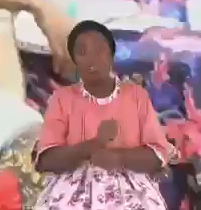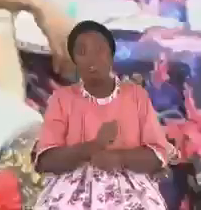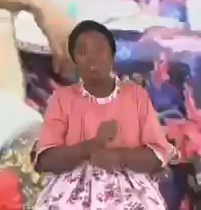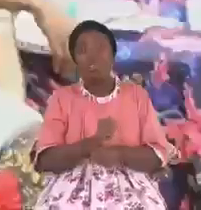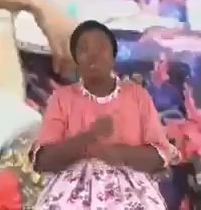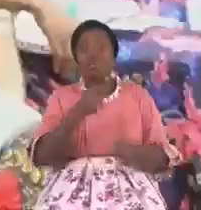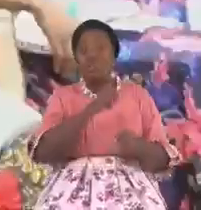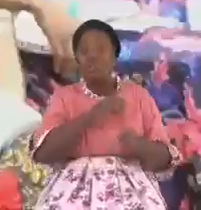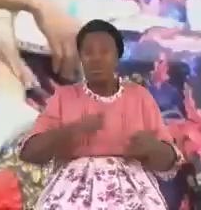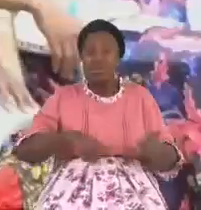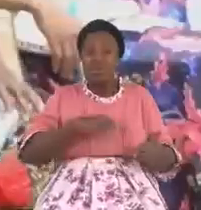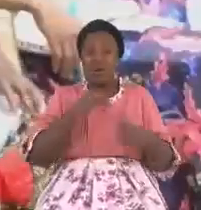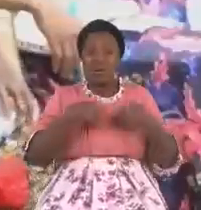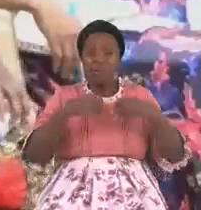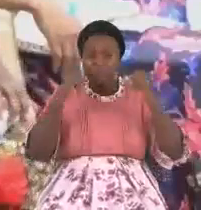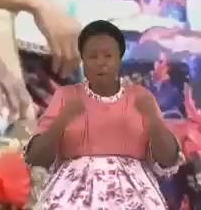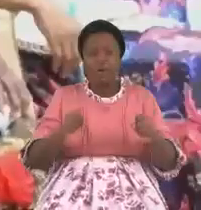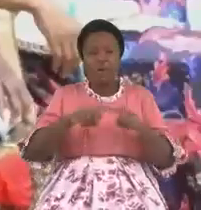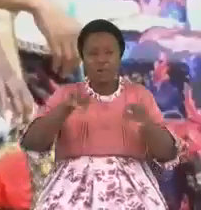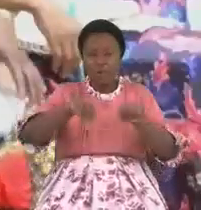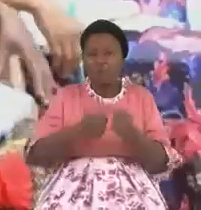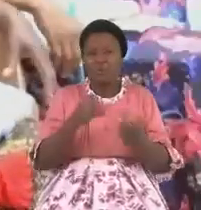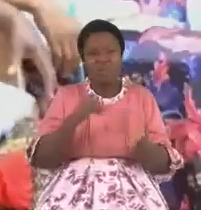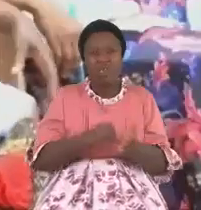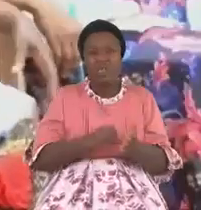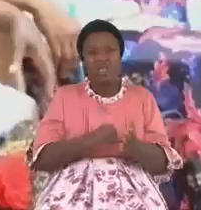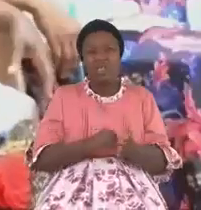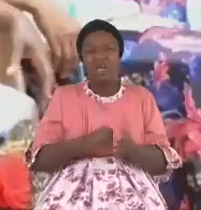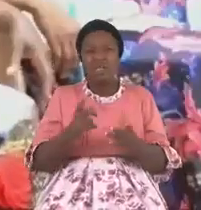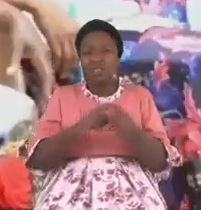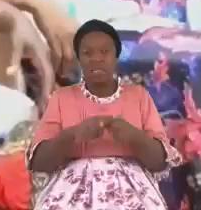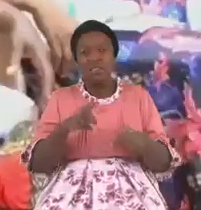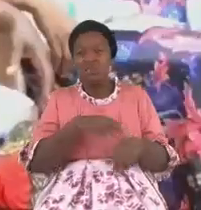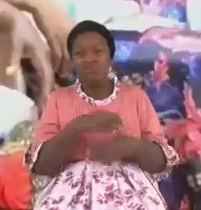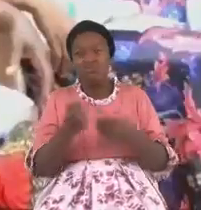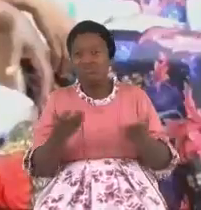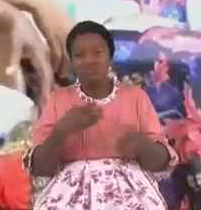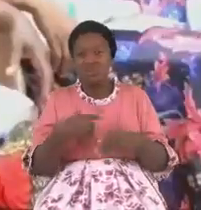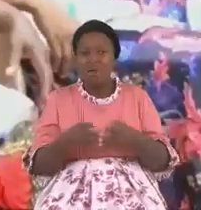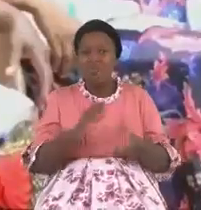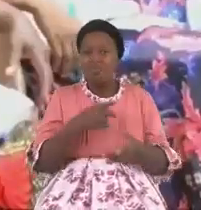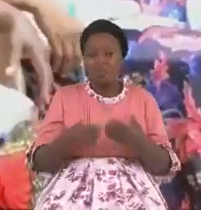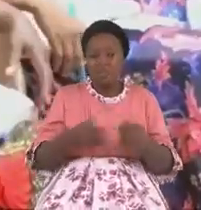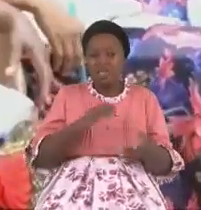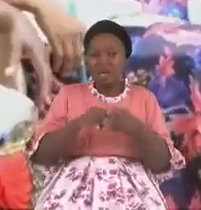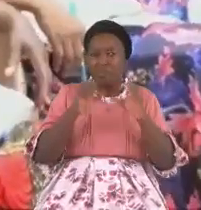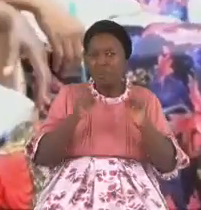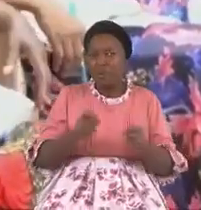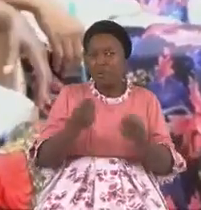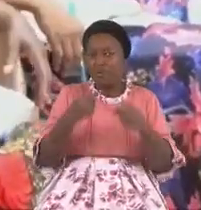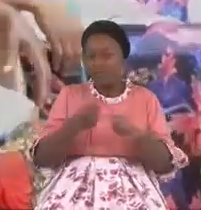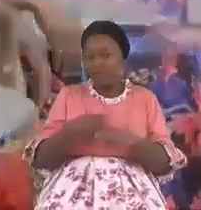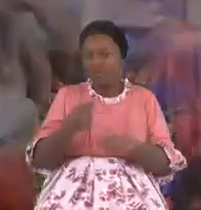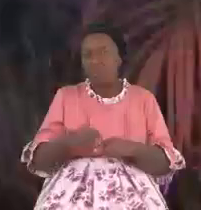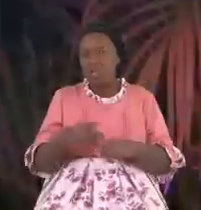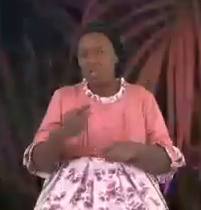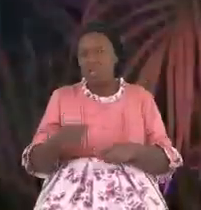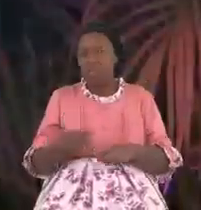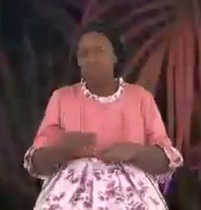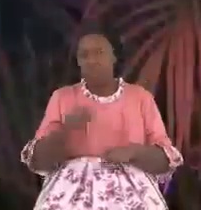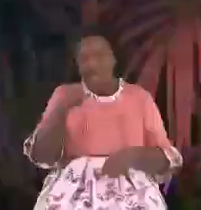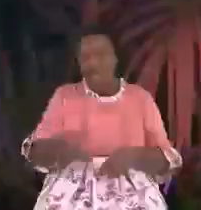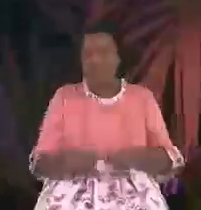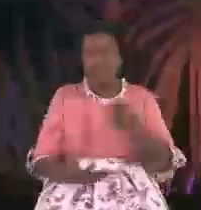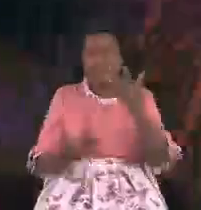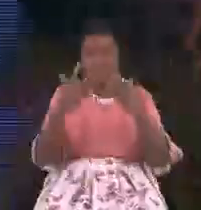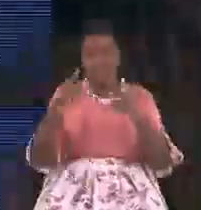hell it's coming from the people that hate you and they said something and you say this has been happening to